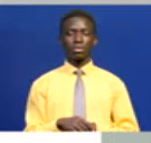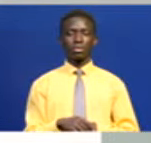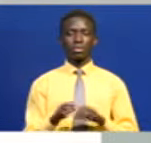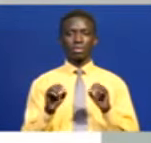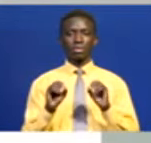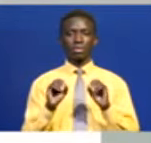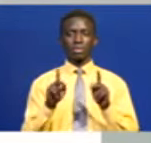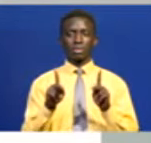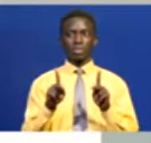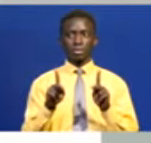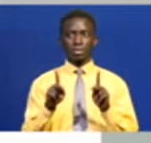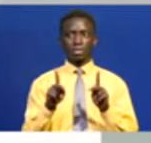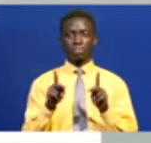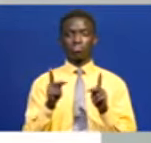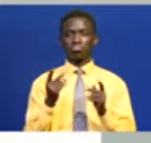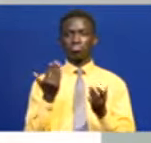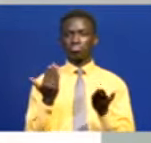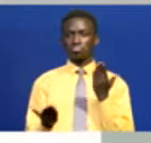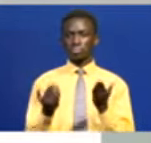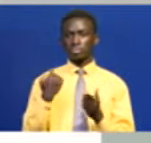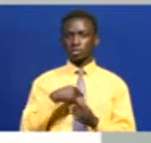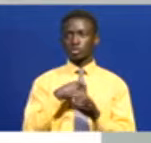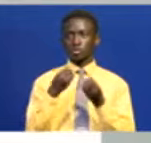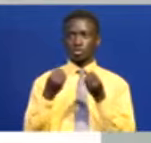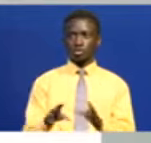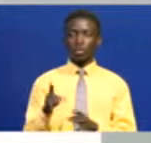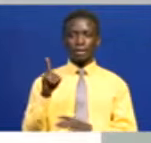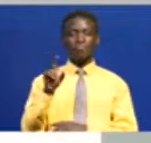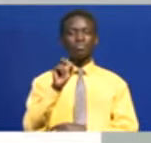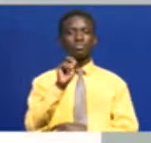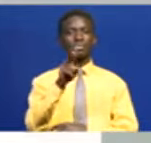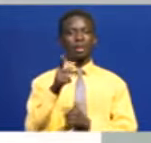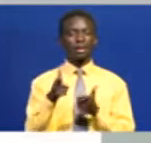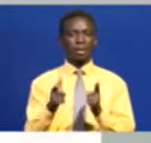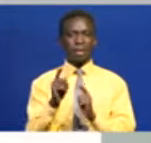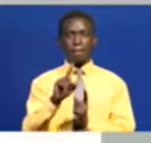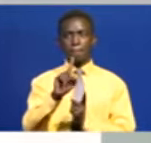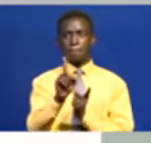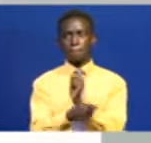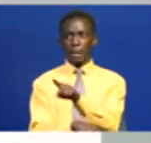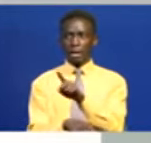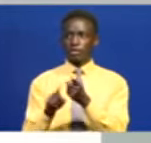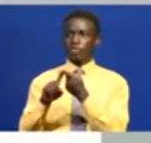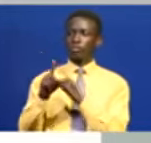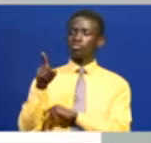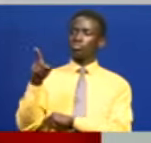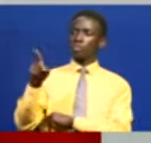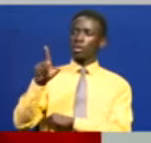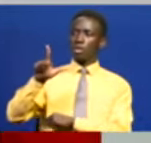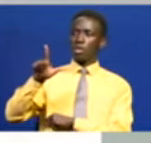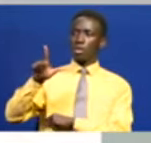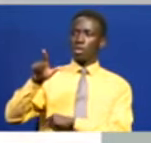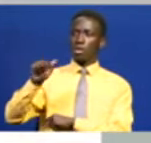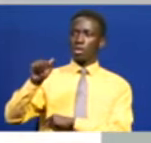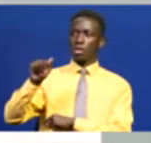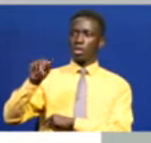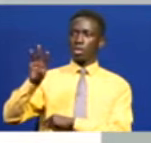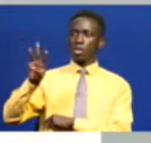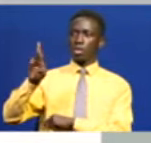Okay, so it seems like we lost him there. And let me just come back to you, Lawrence. Why is there so